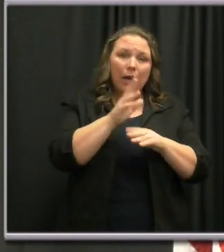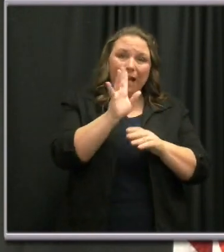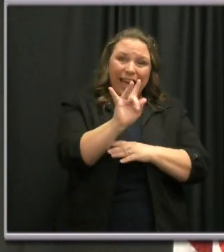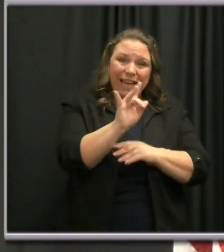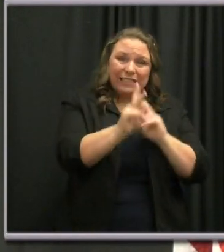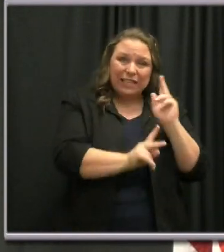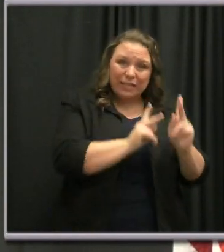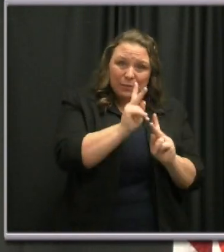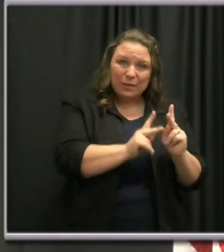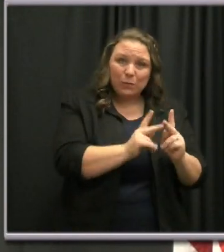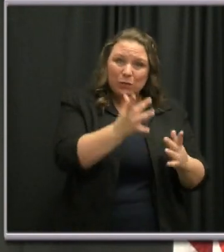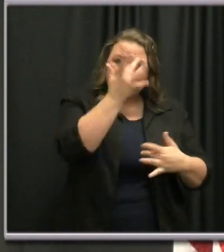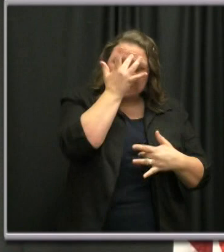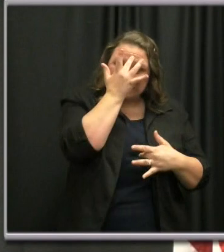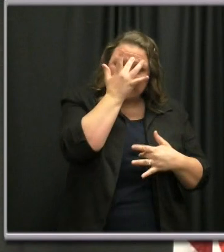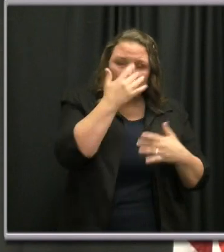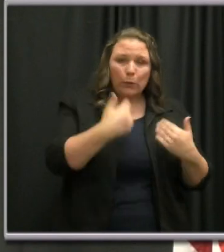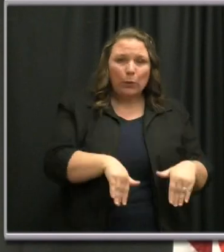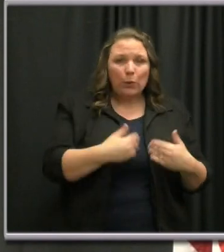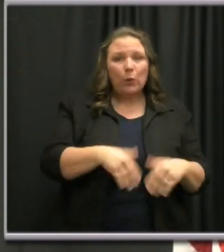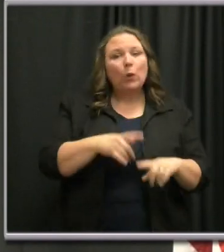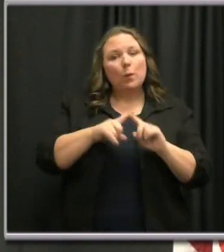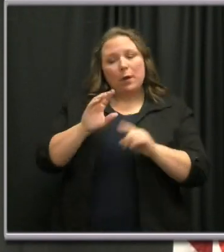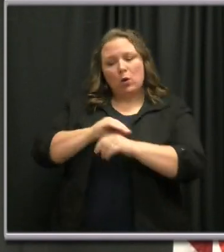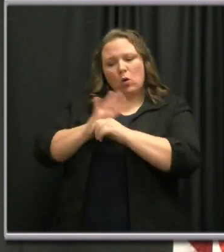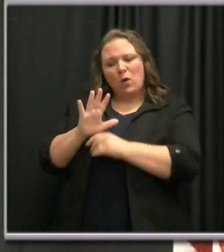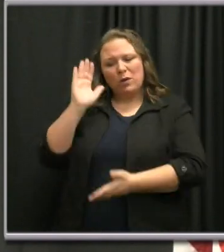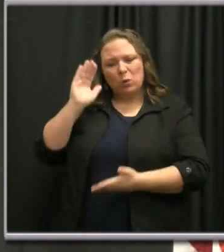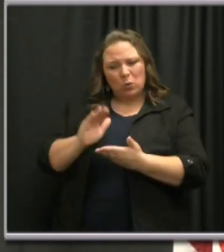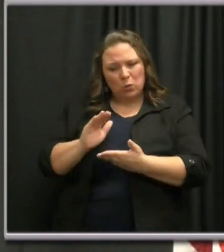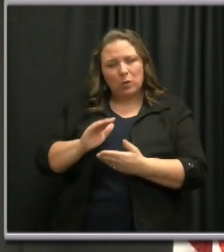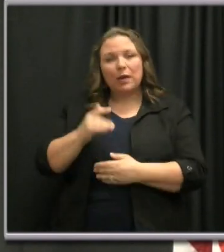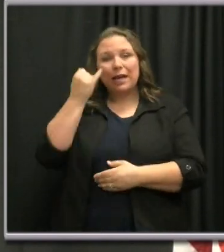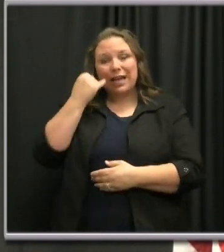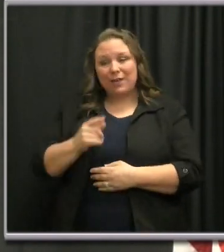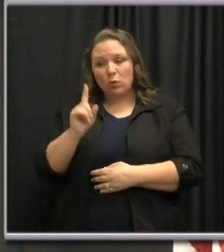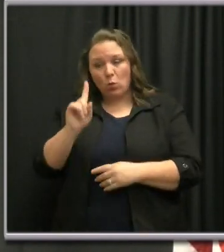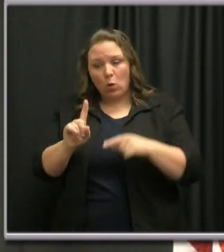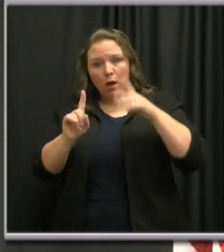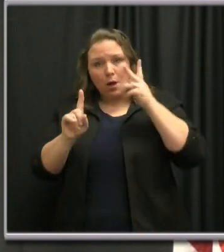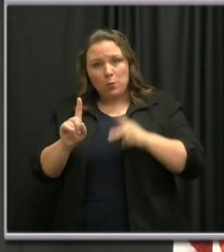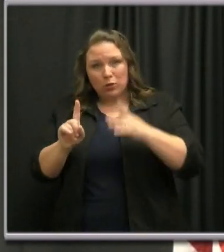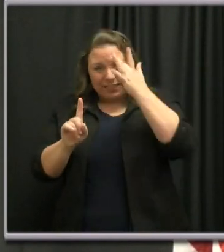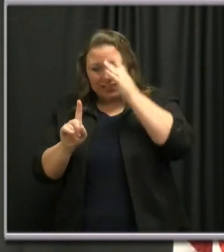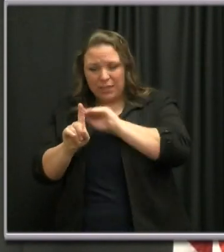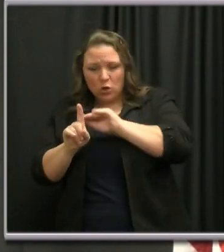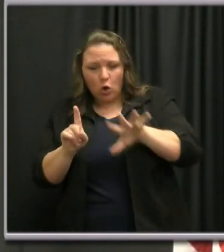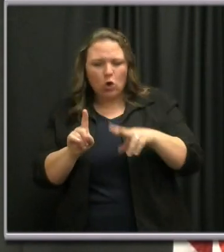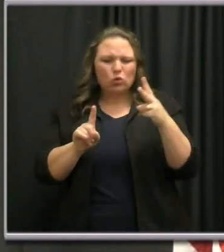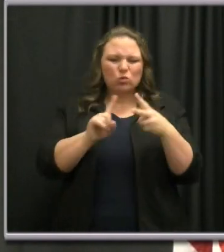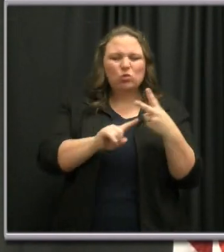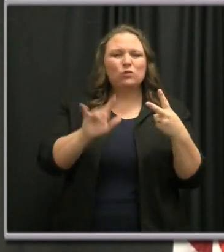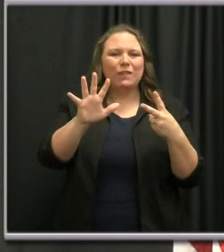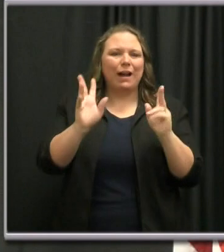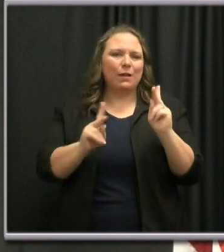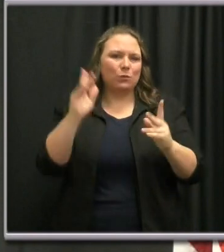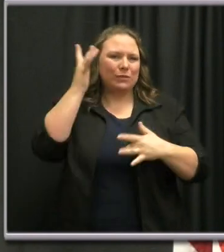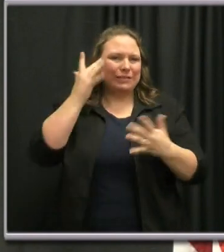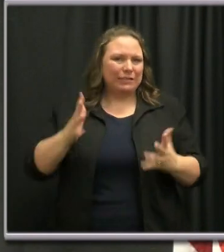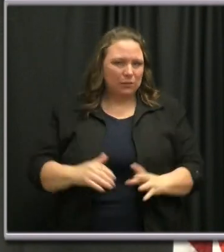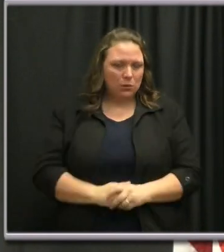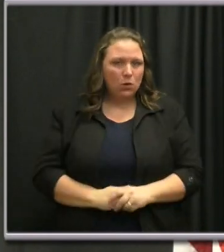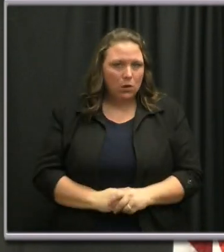virus is much less than that, but it's still significant, somewhere between 2 and 5 globally. So as the mayor pointed out,